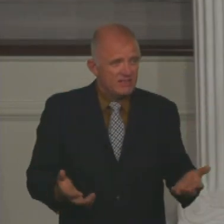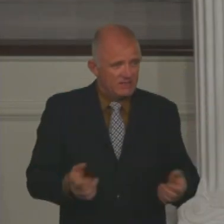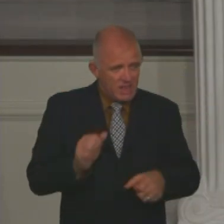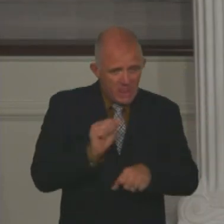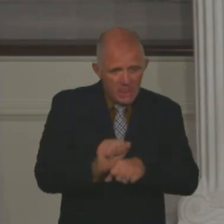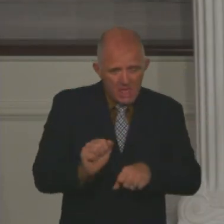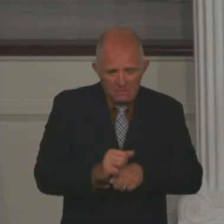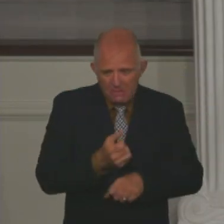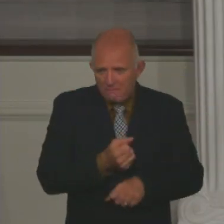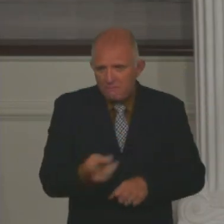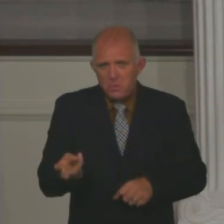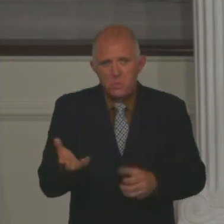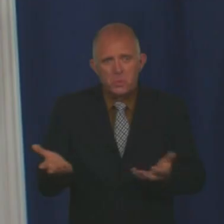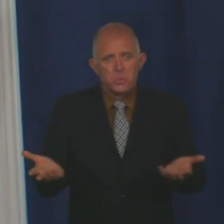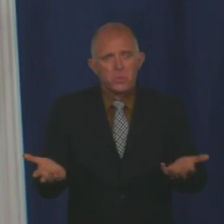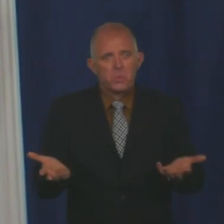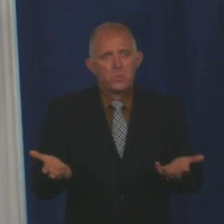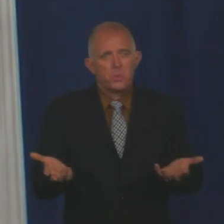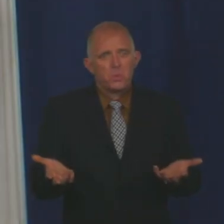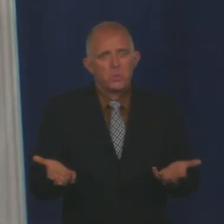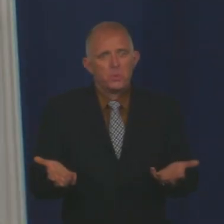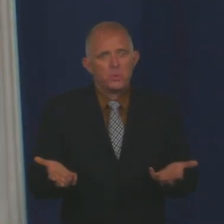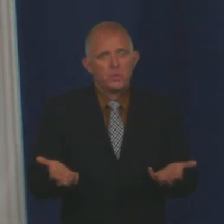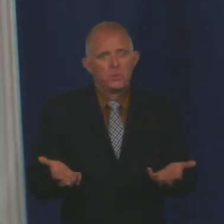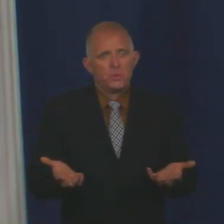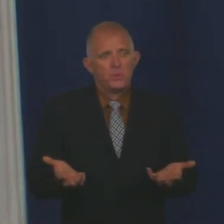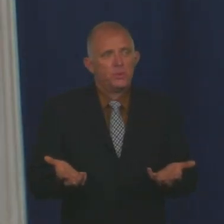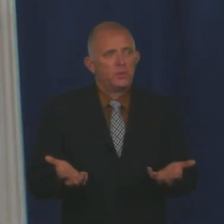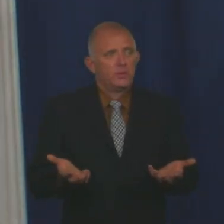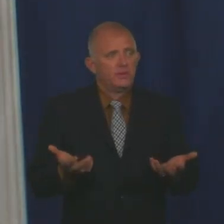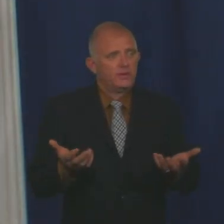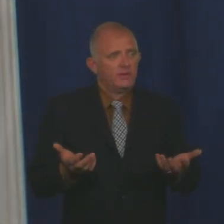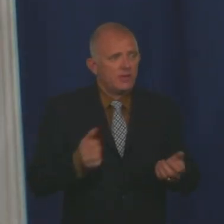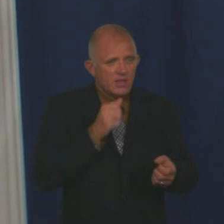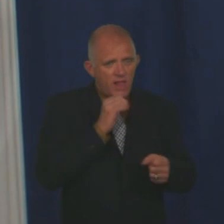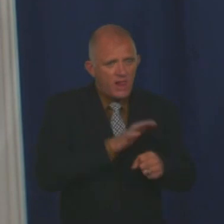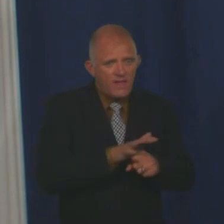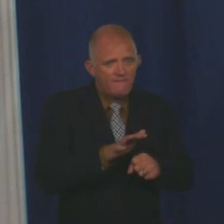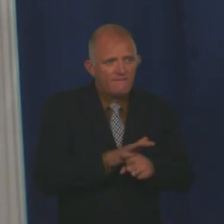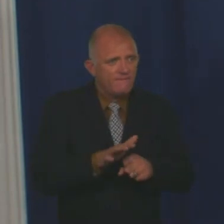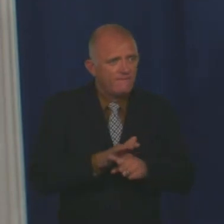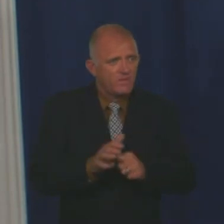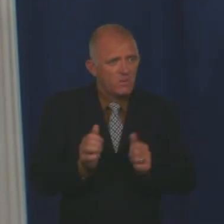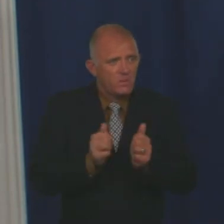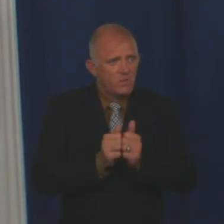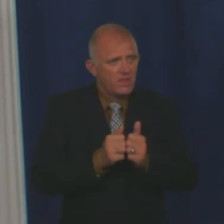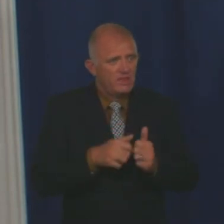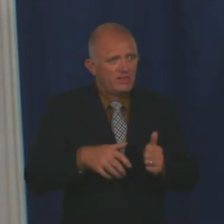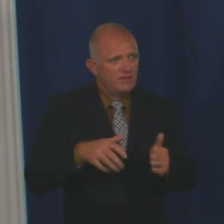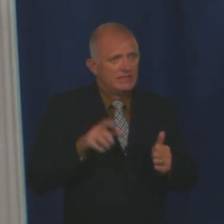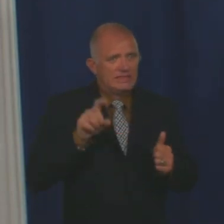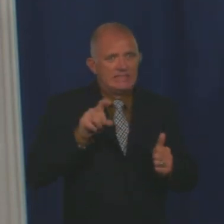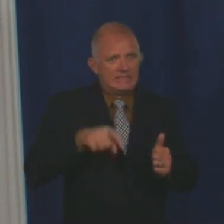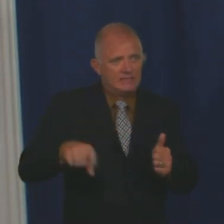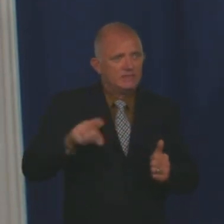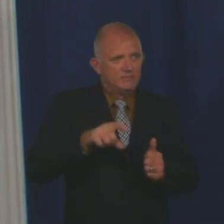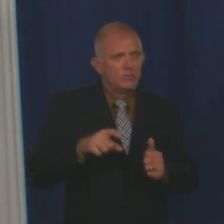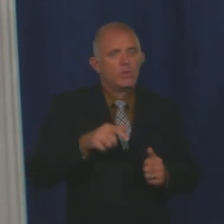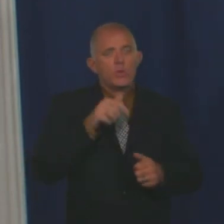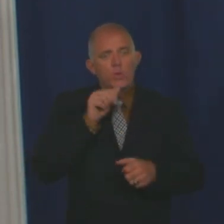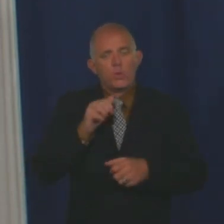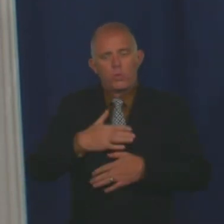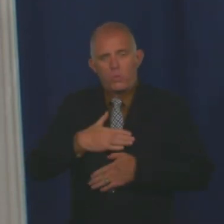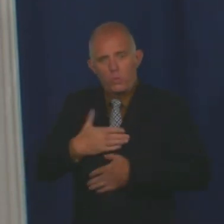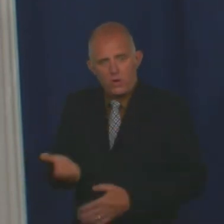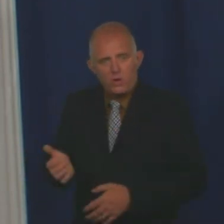few. The shortage is not with the harvest. The shortage is with the laborers. Here's why I think most people